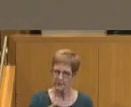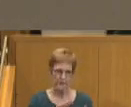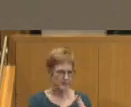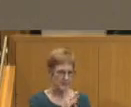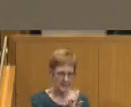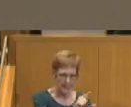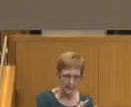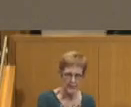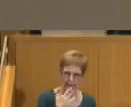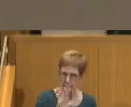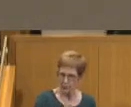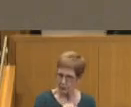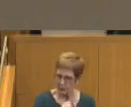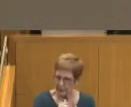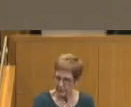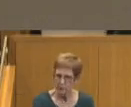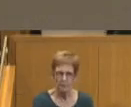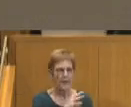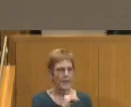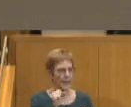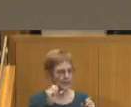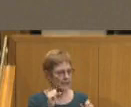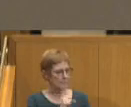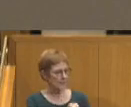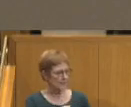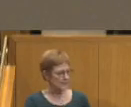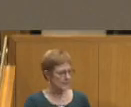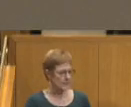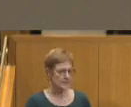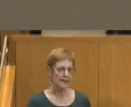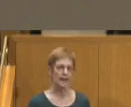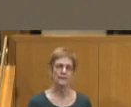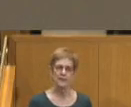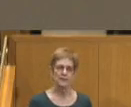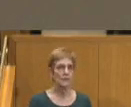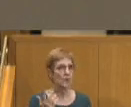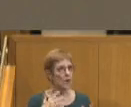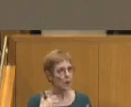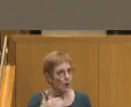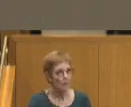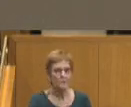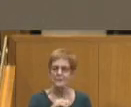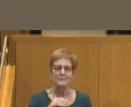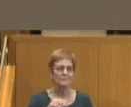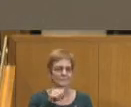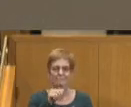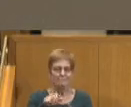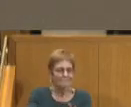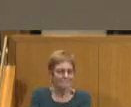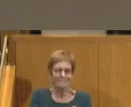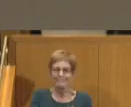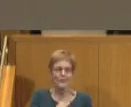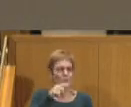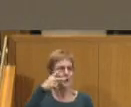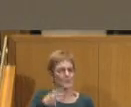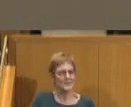very grateful for you. And my extended family who is here today with us from Morrisville, thank you for being here.